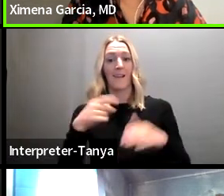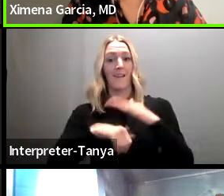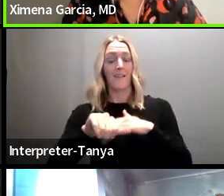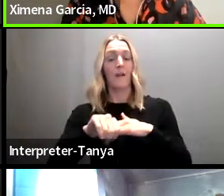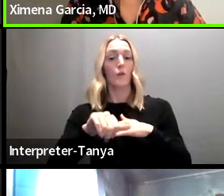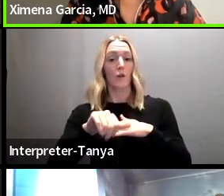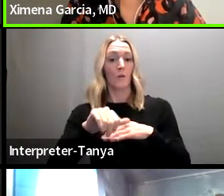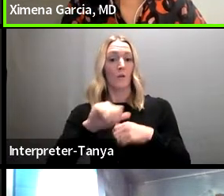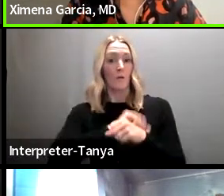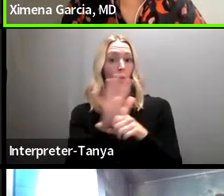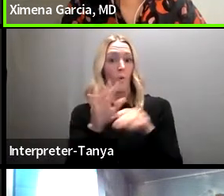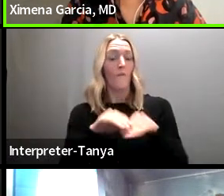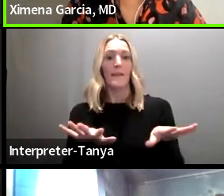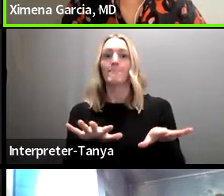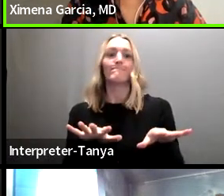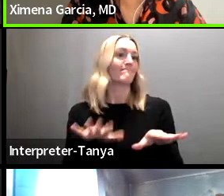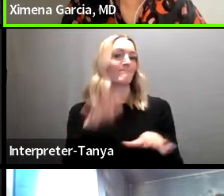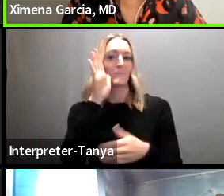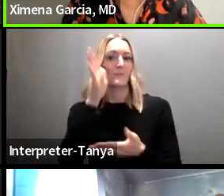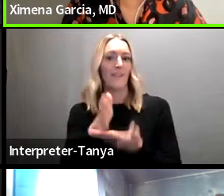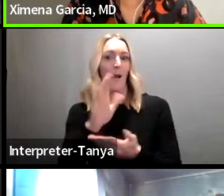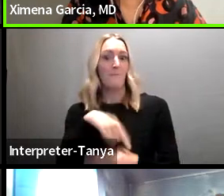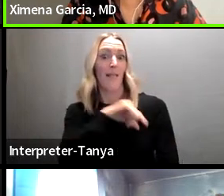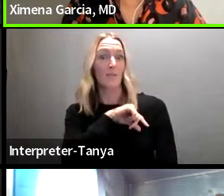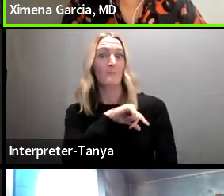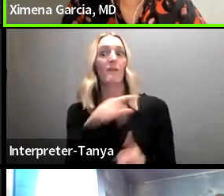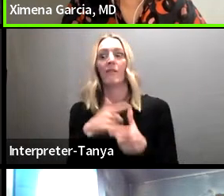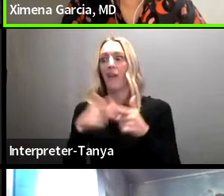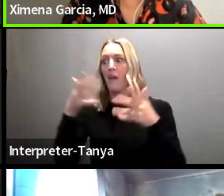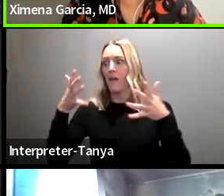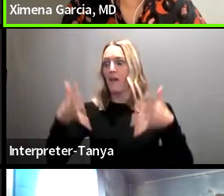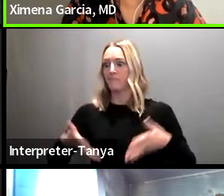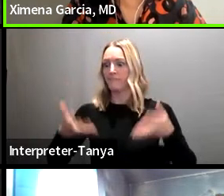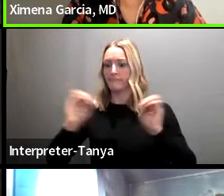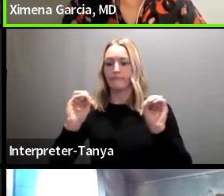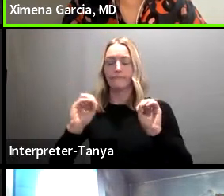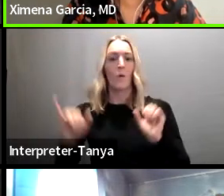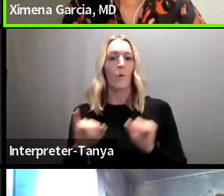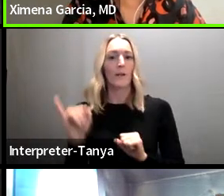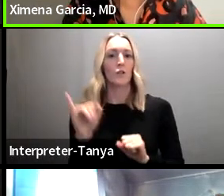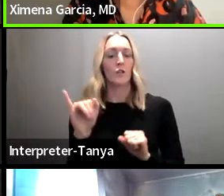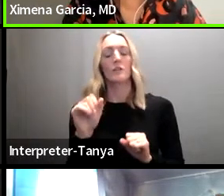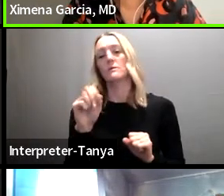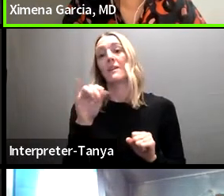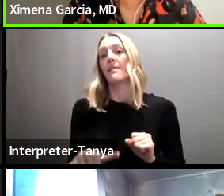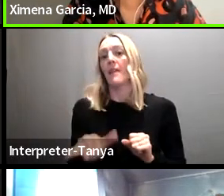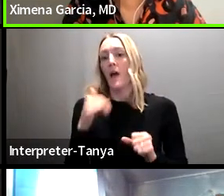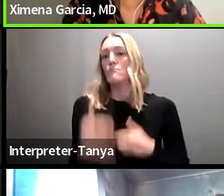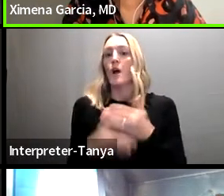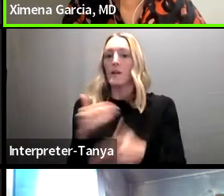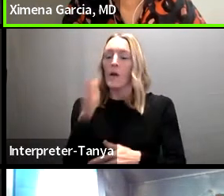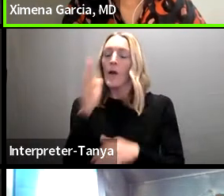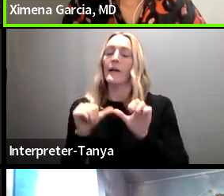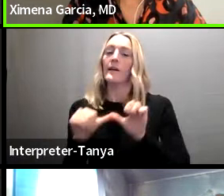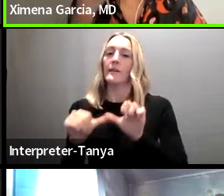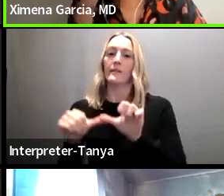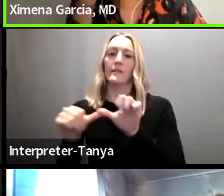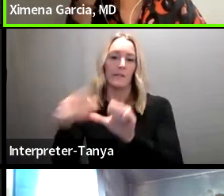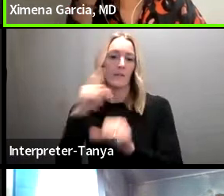eligible for Medicaid and then are going to be left without coverage. So that's going to be a process that goes on over a few